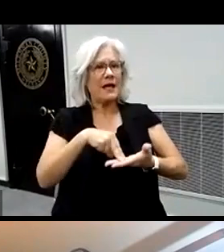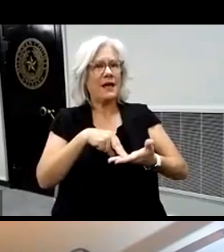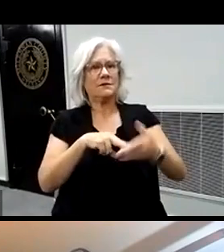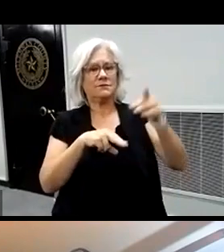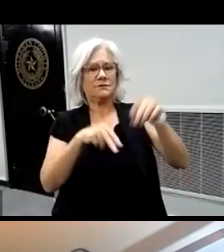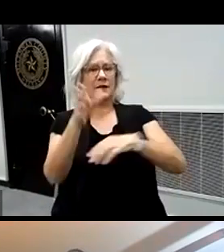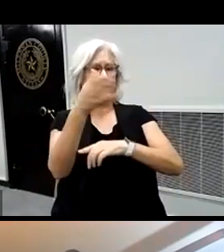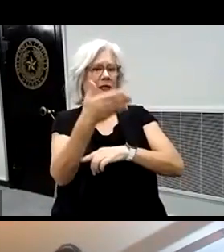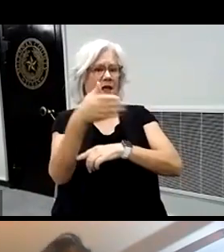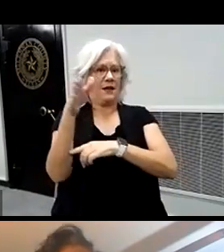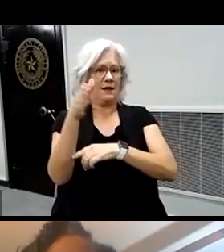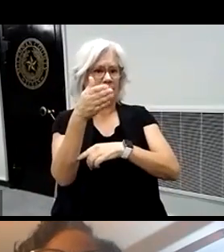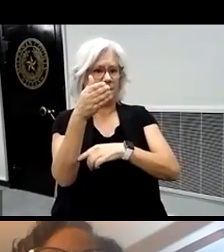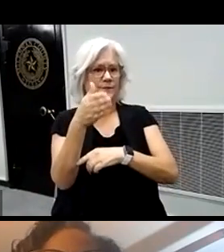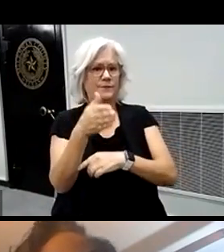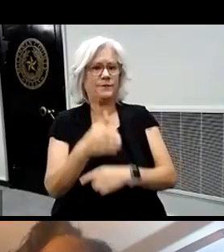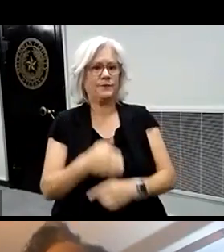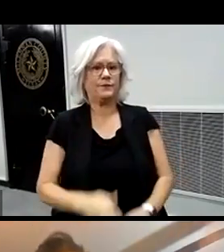to the flag.